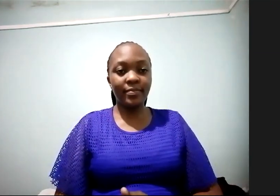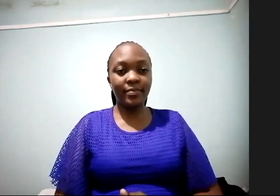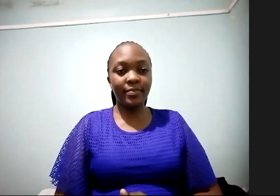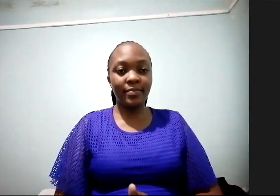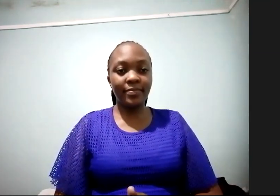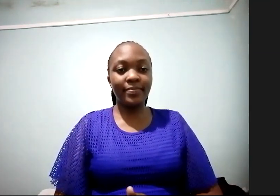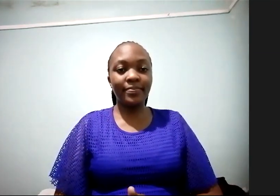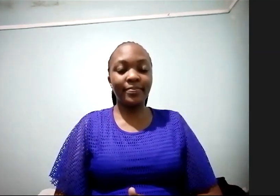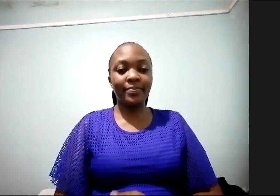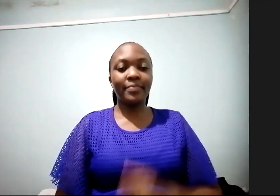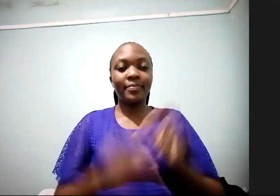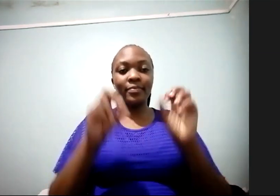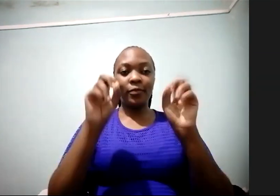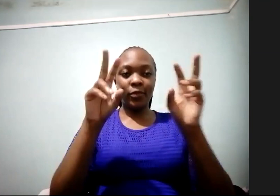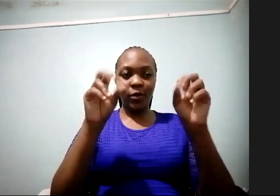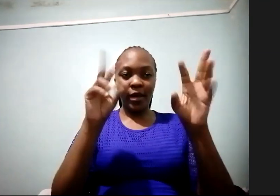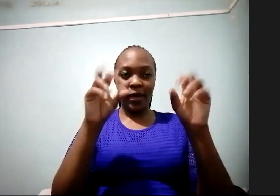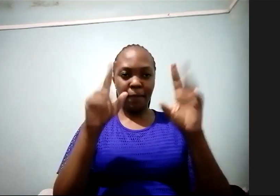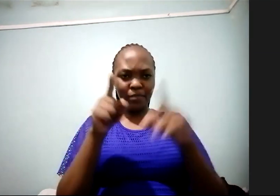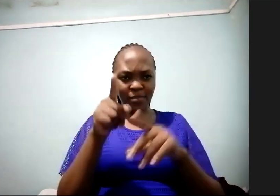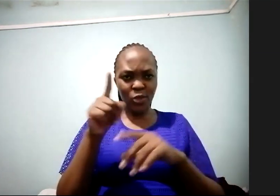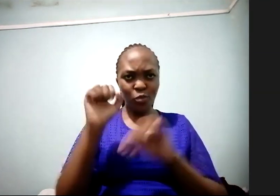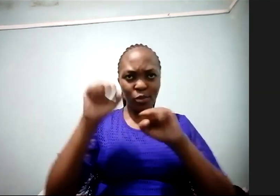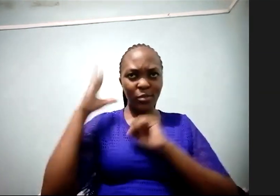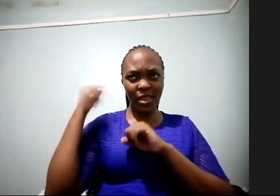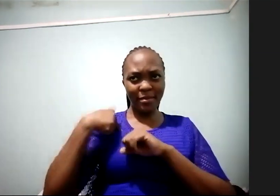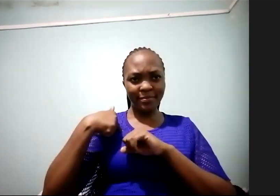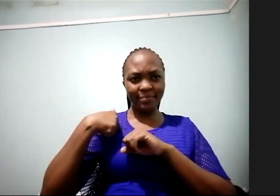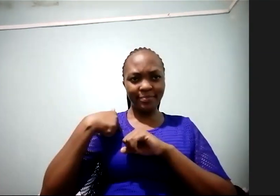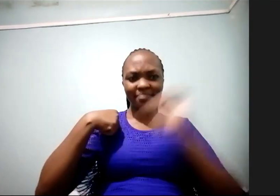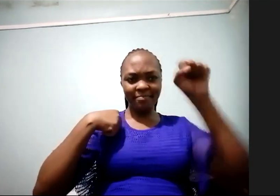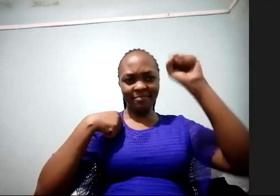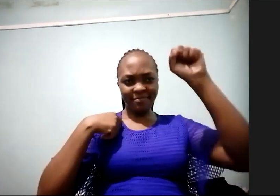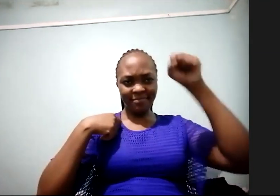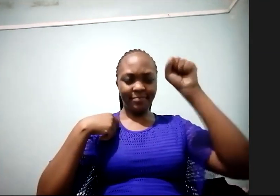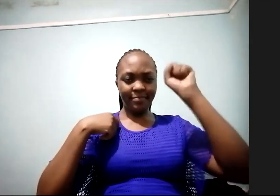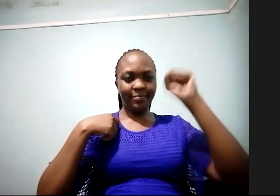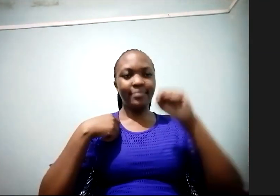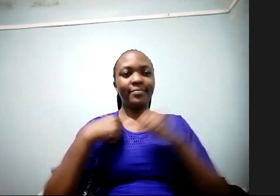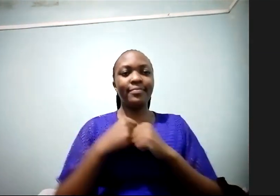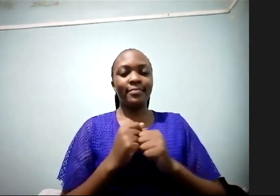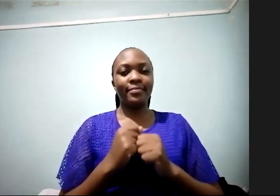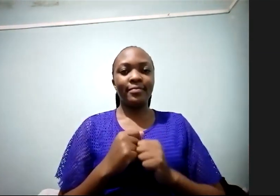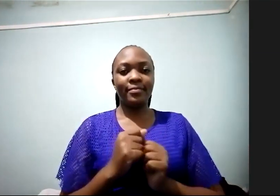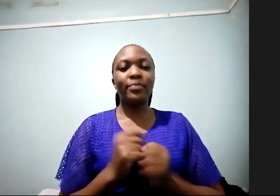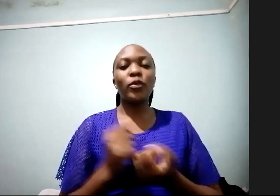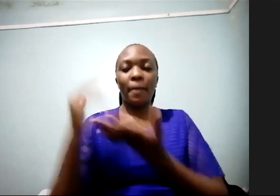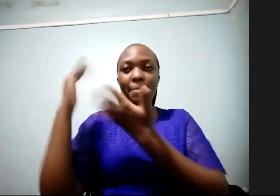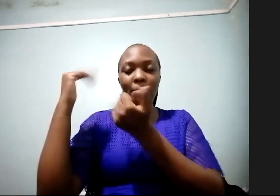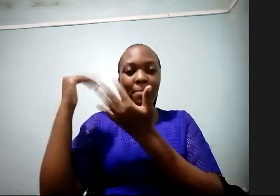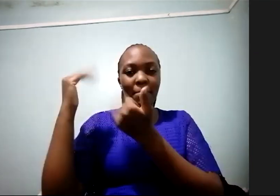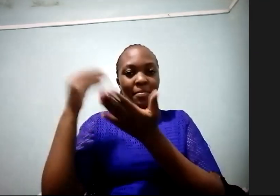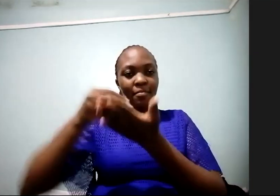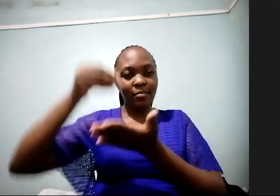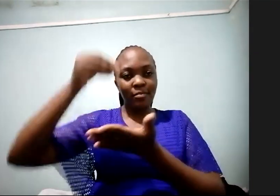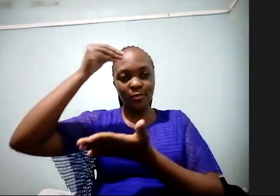Okay. Can you hear me? Yeah, we can hear you, Teddy. Okay, I expect to learn